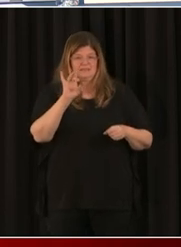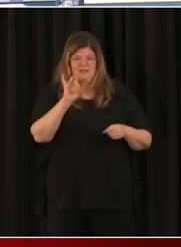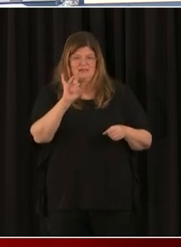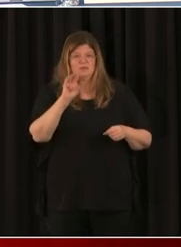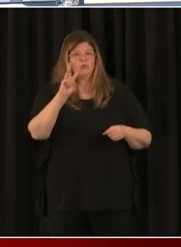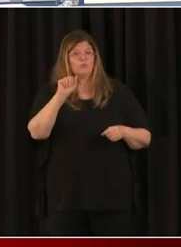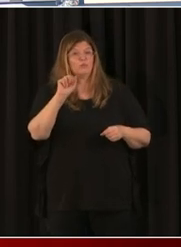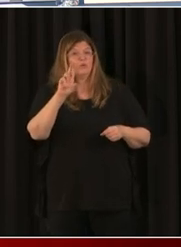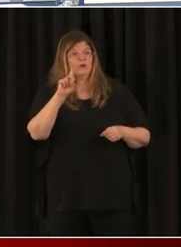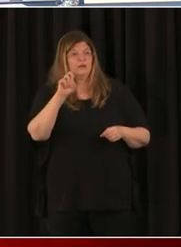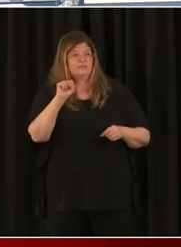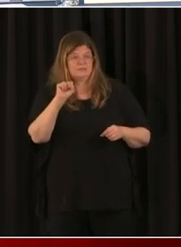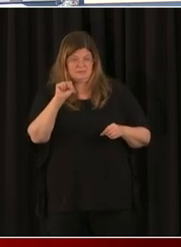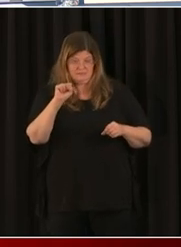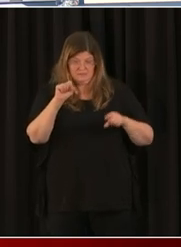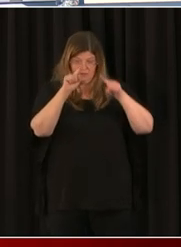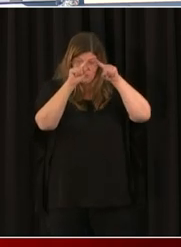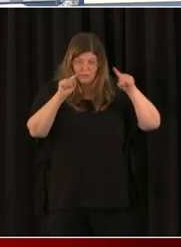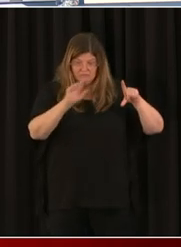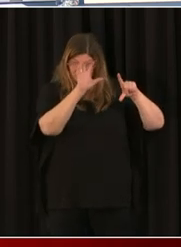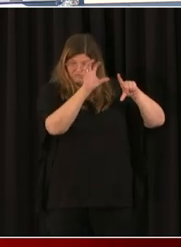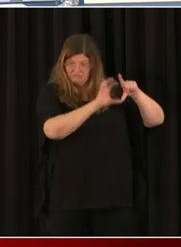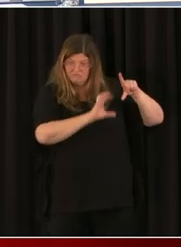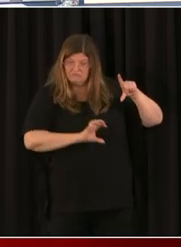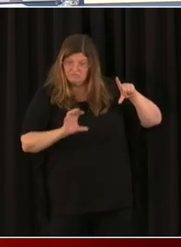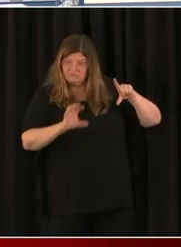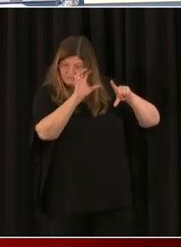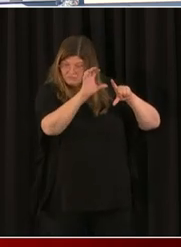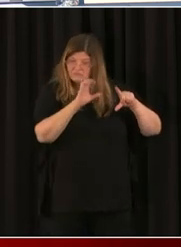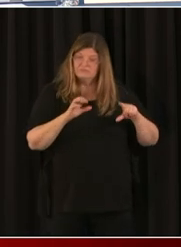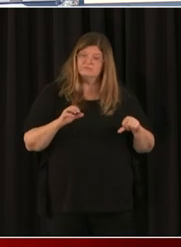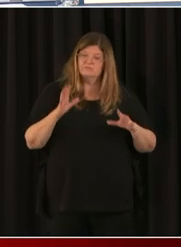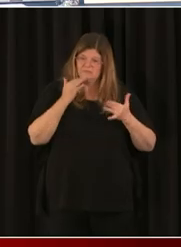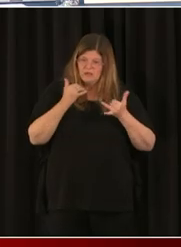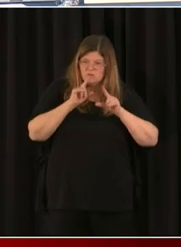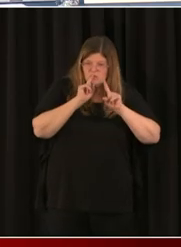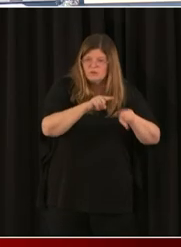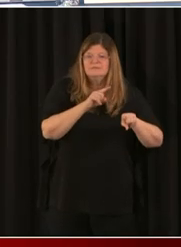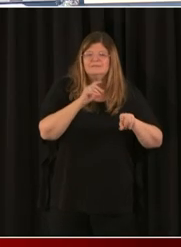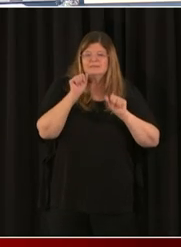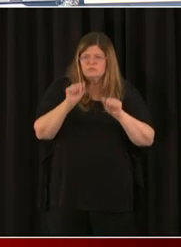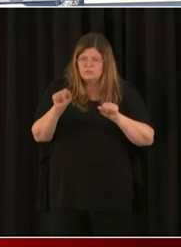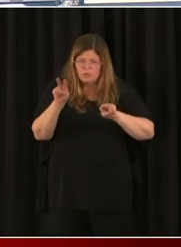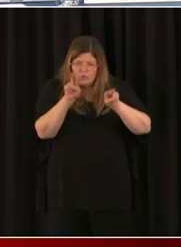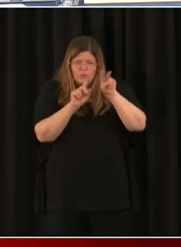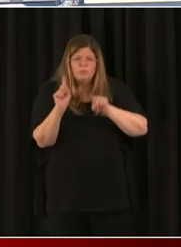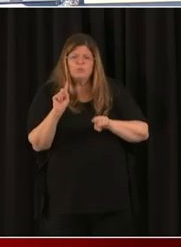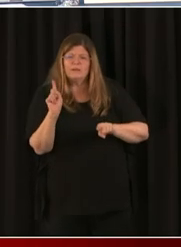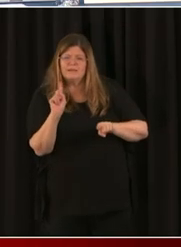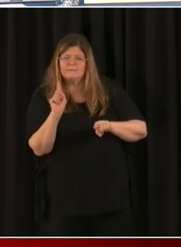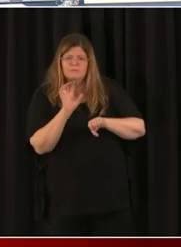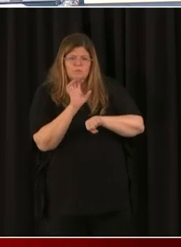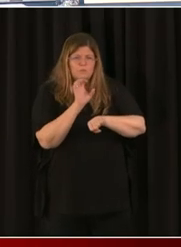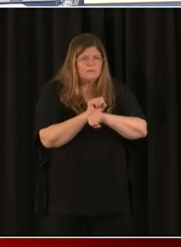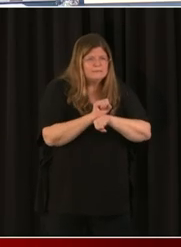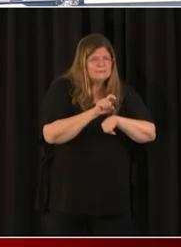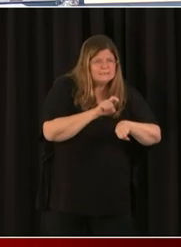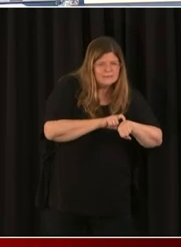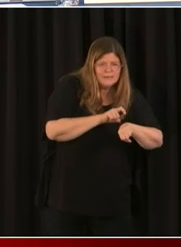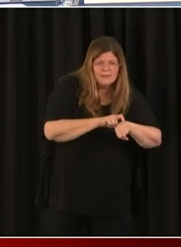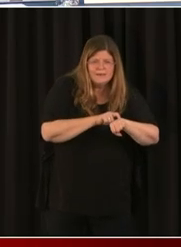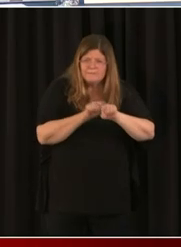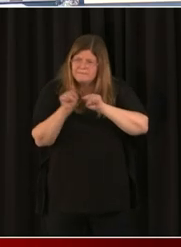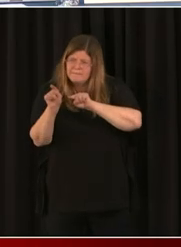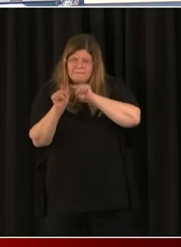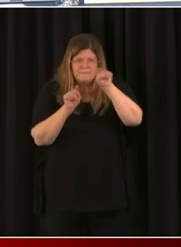right now it's including our healthcare workers, goes to this website, they're able to look for an appointment time that